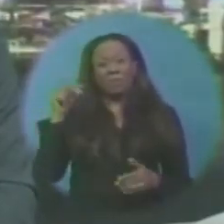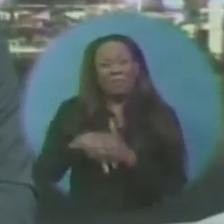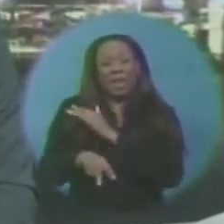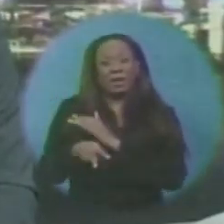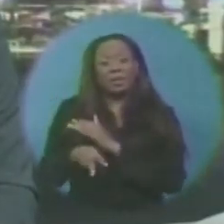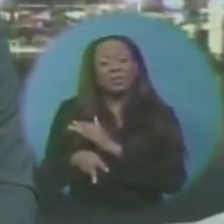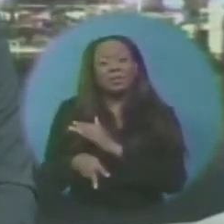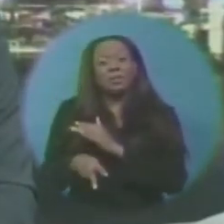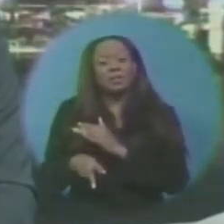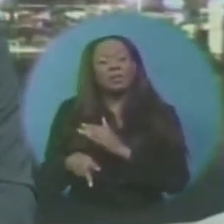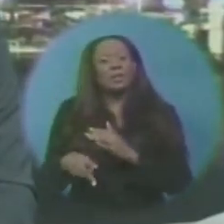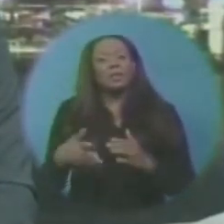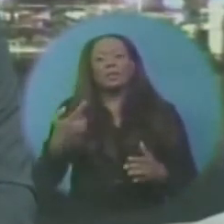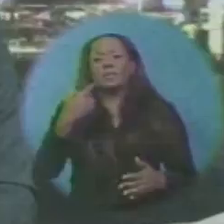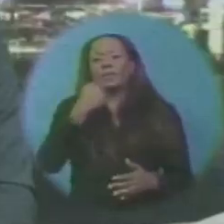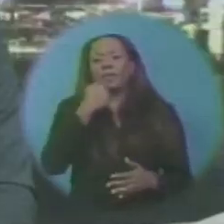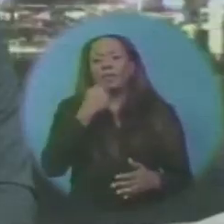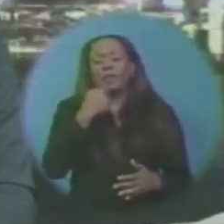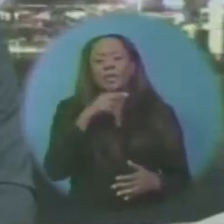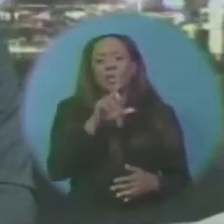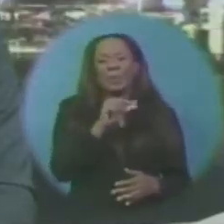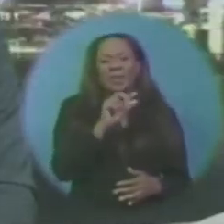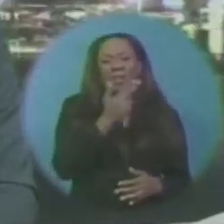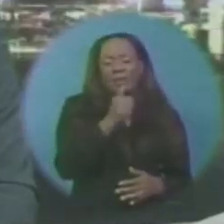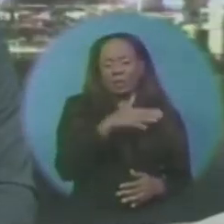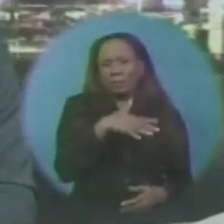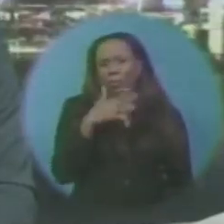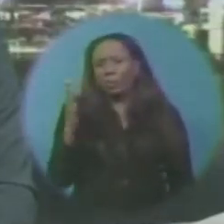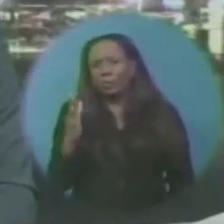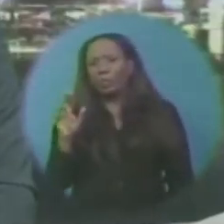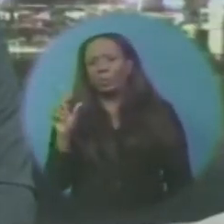data also revealed that between 2013 and this year,